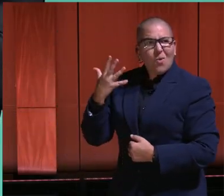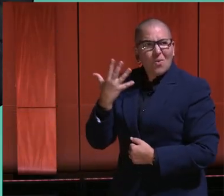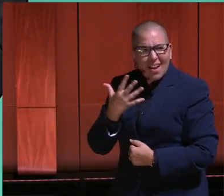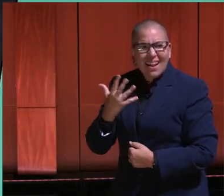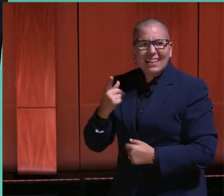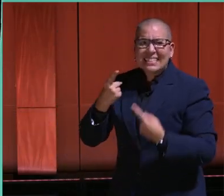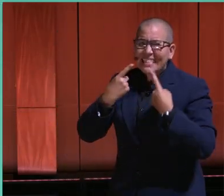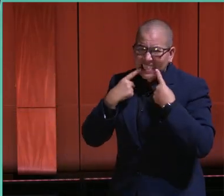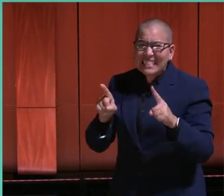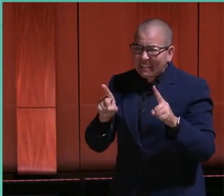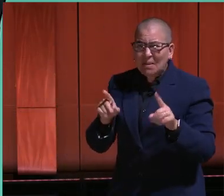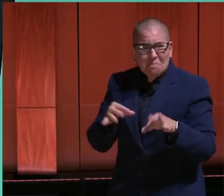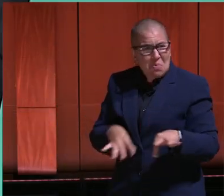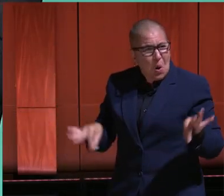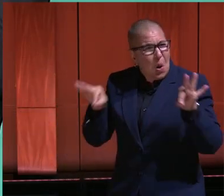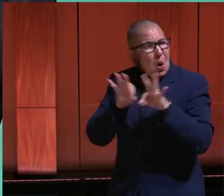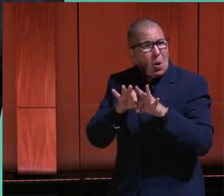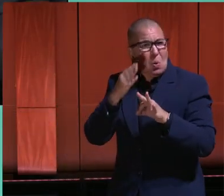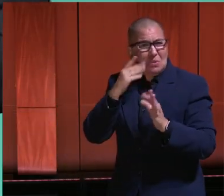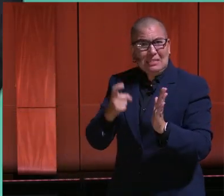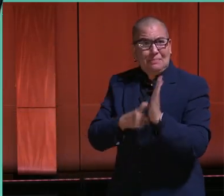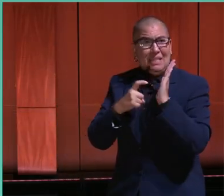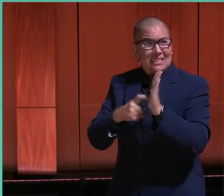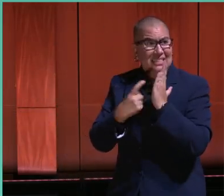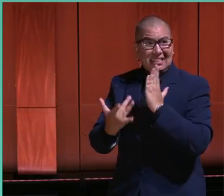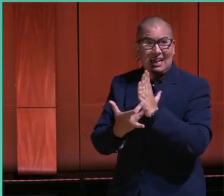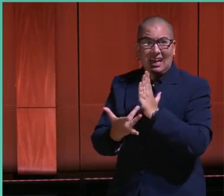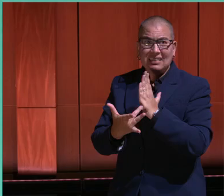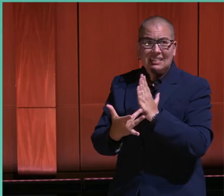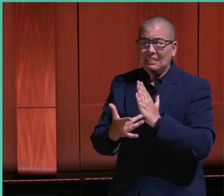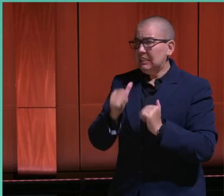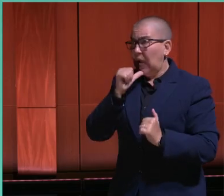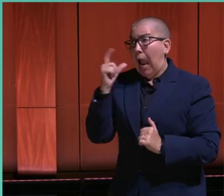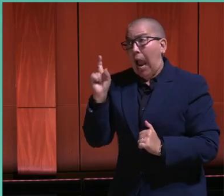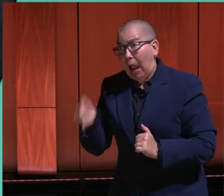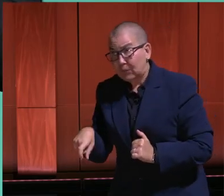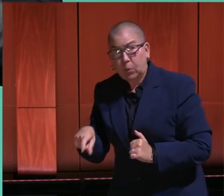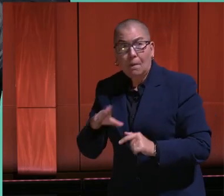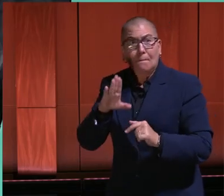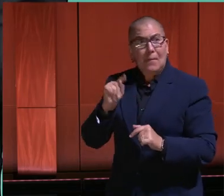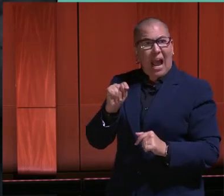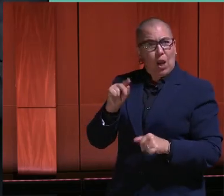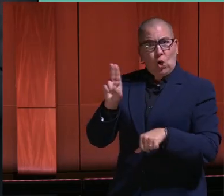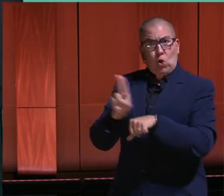to use technology, so when they do have it, it's got to be bought into and students have to benefit from it.